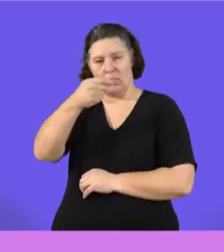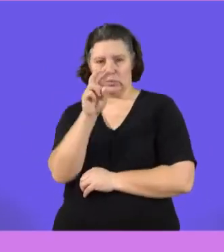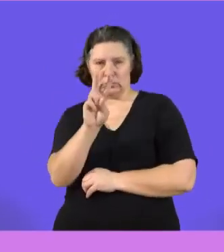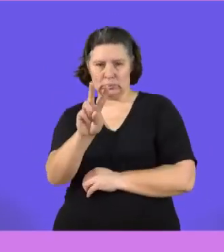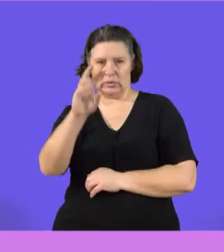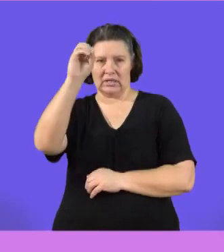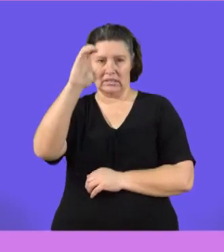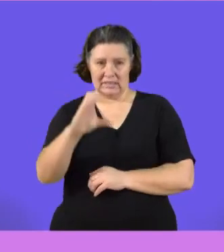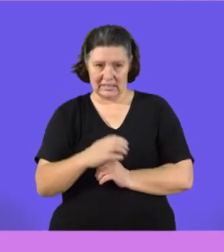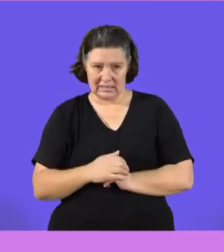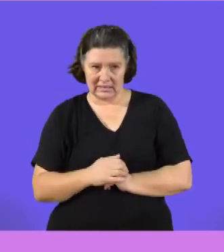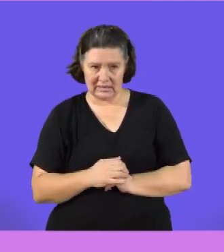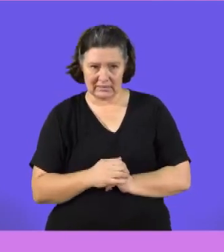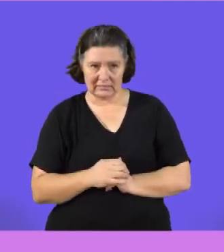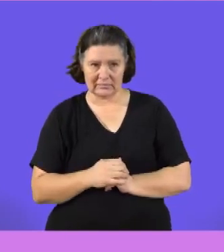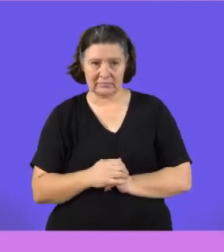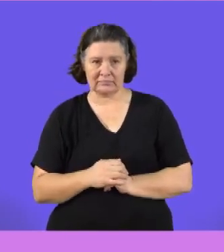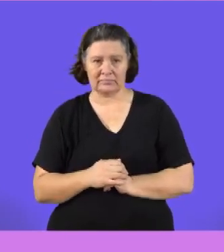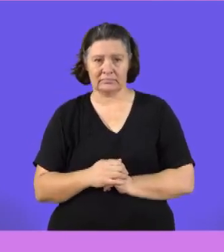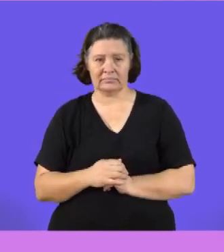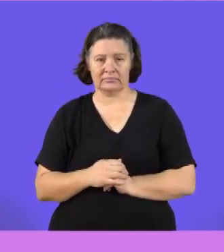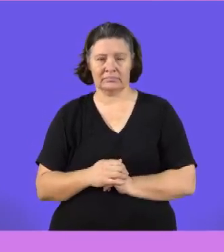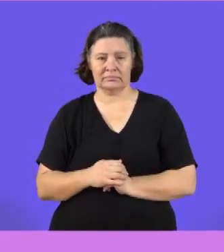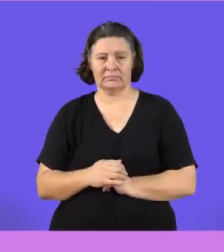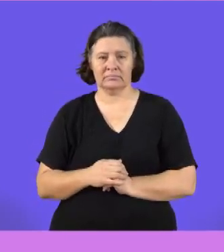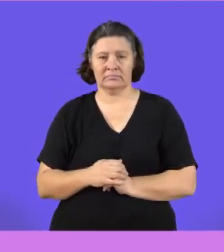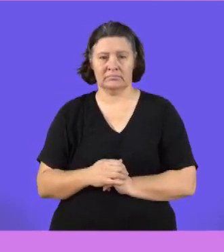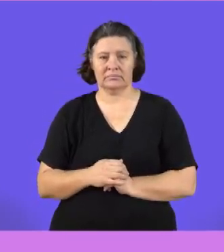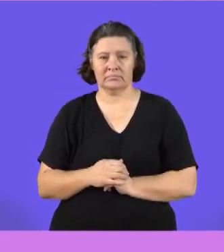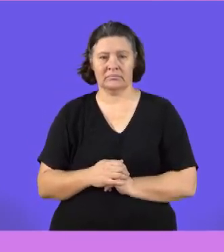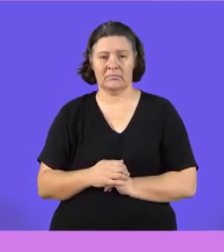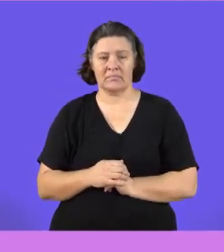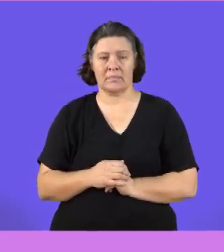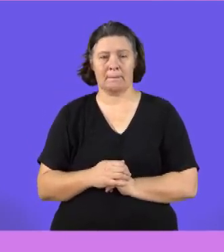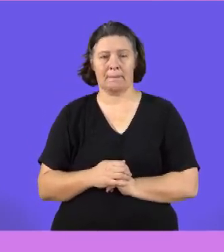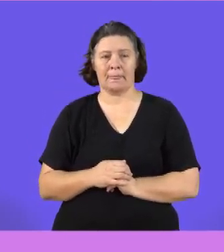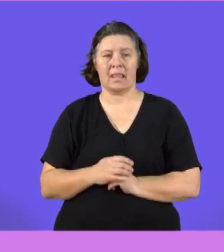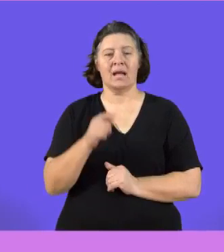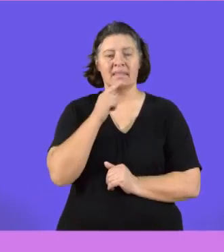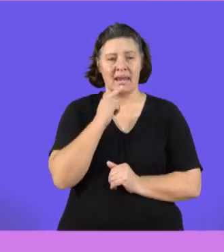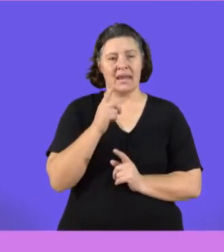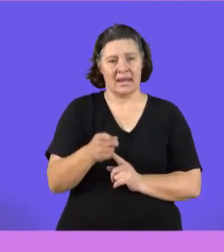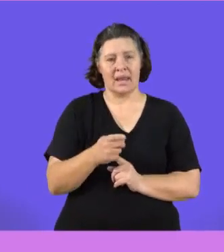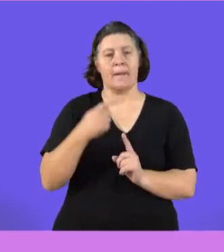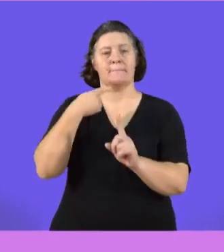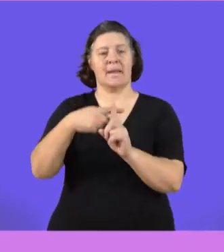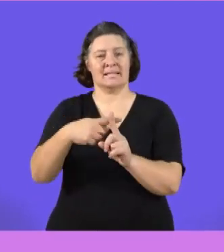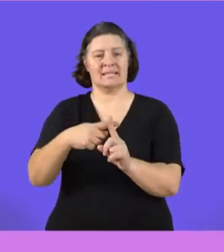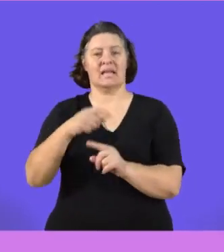89.2 degrees Celsius. And let me do that just to differentiate between the two. And then I'll say